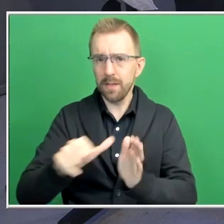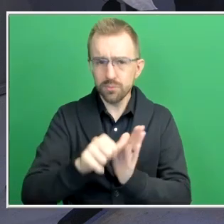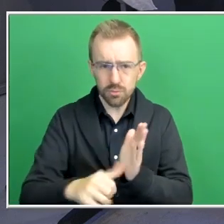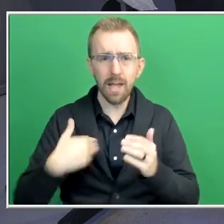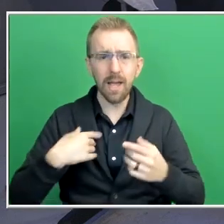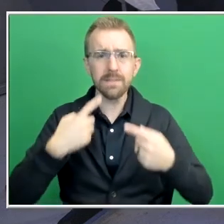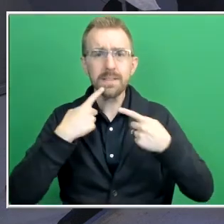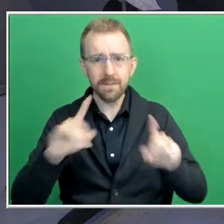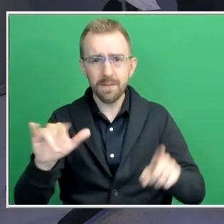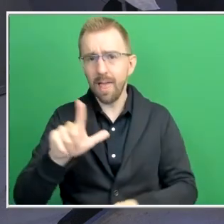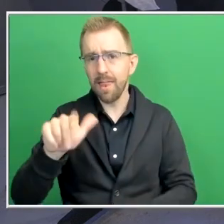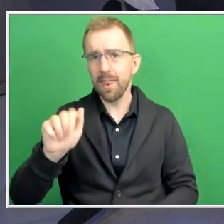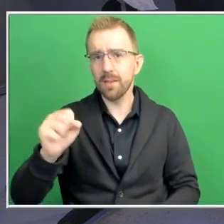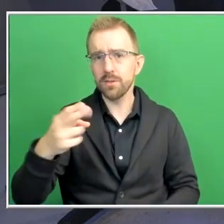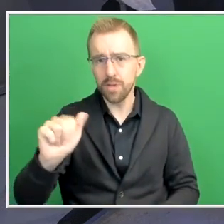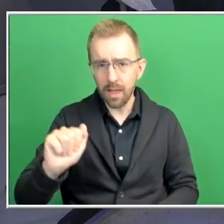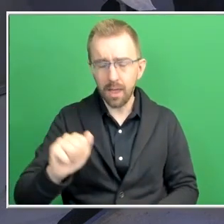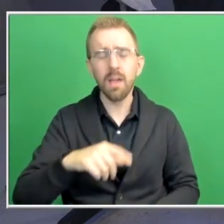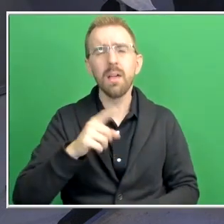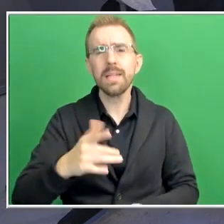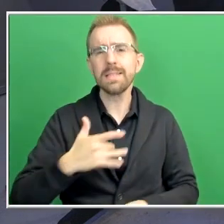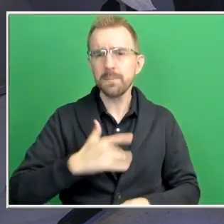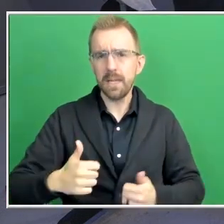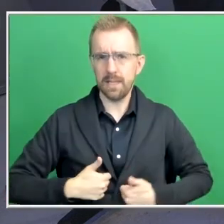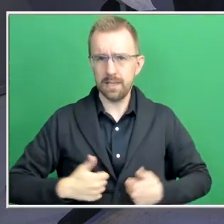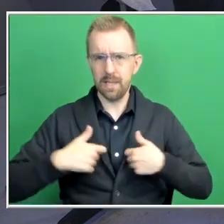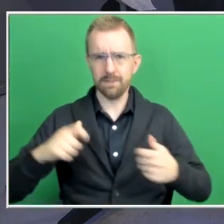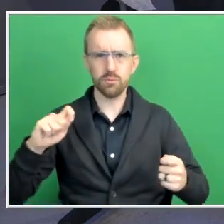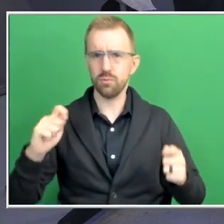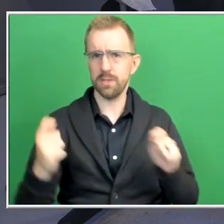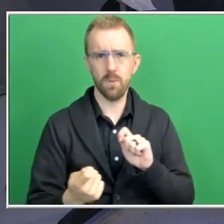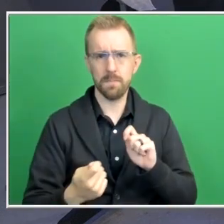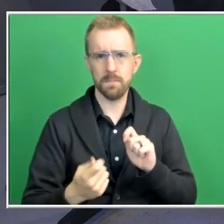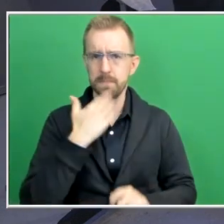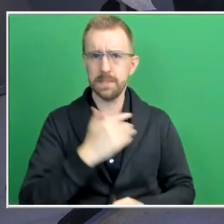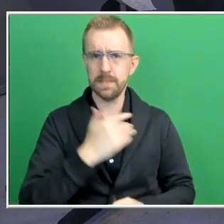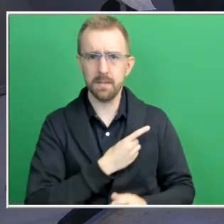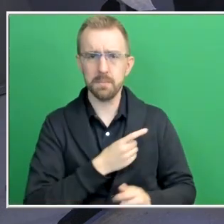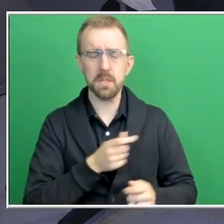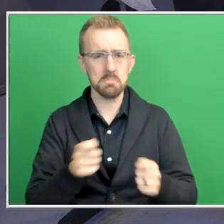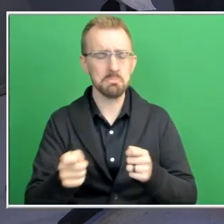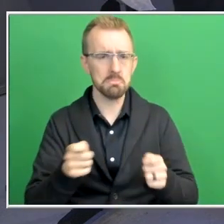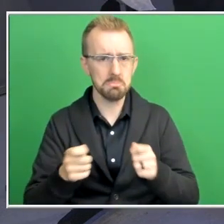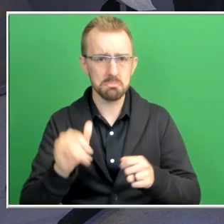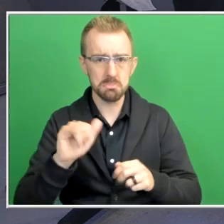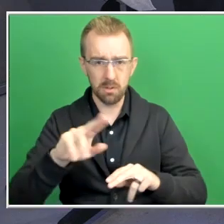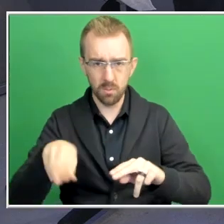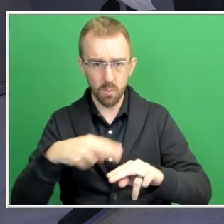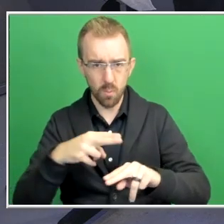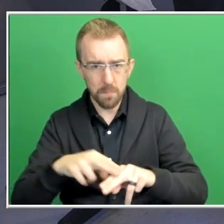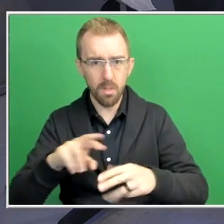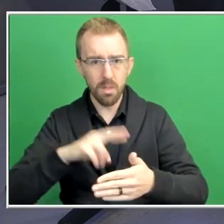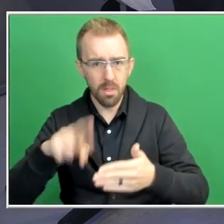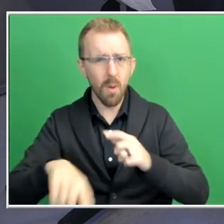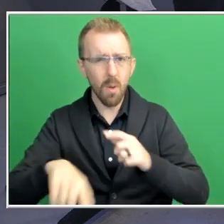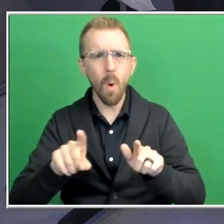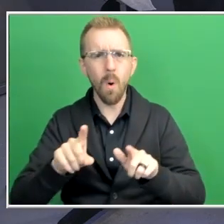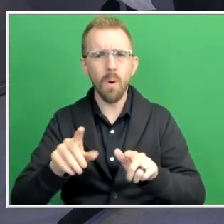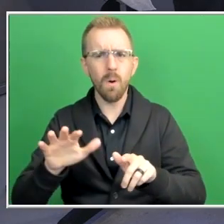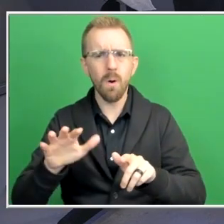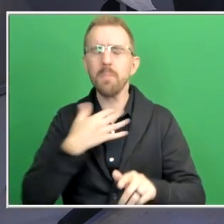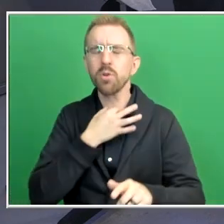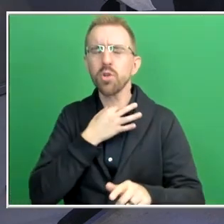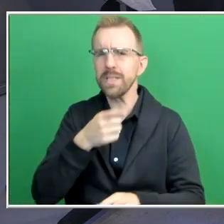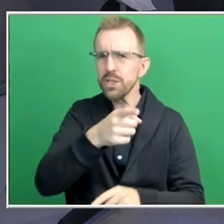has, pretty typically their lives are transformed, their diabetes is under better control. Is that the normal outcome, or is Lachey the exception? It's the